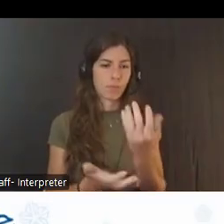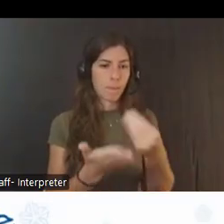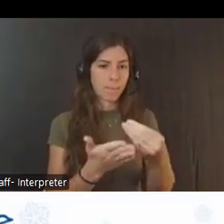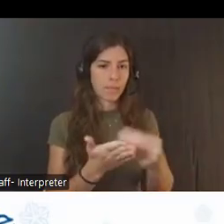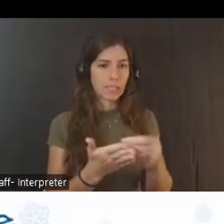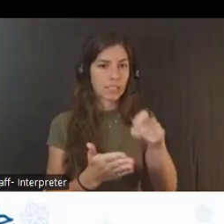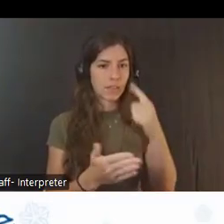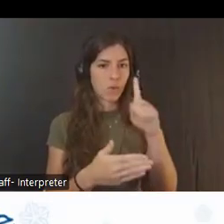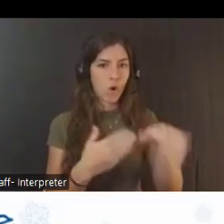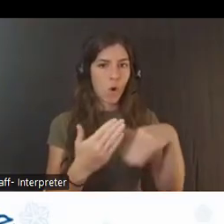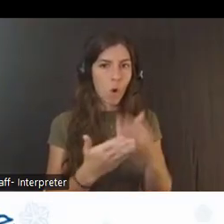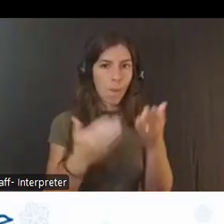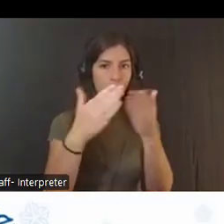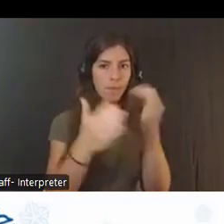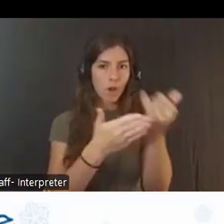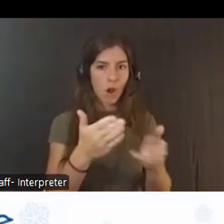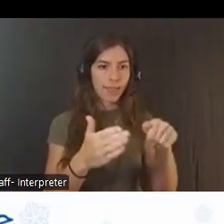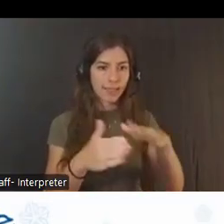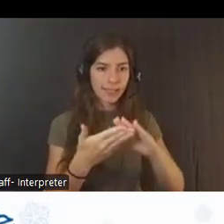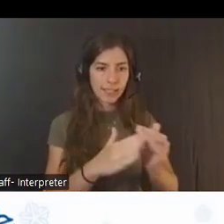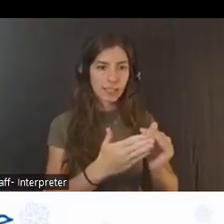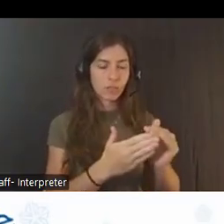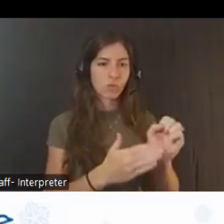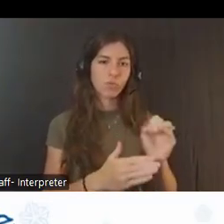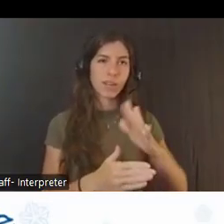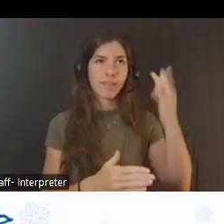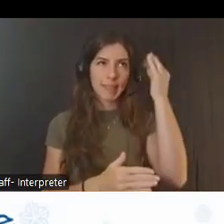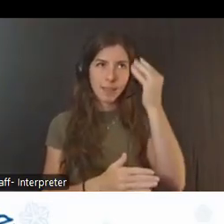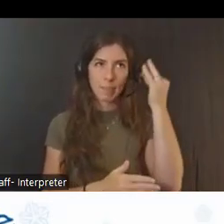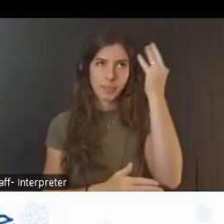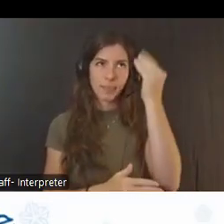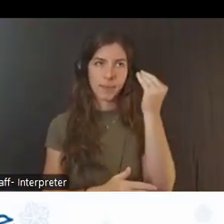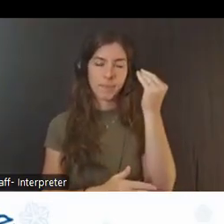do that for all public art in the city? So we're kind of thinking about that.